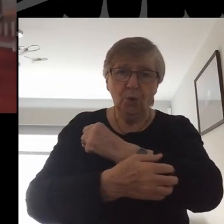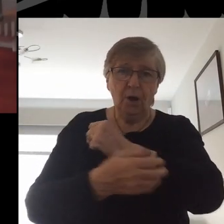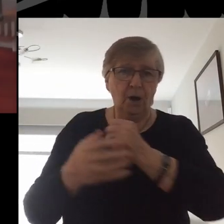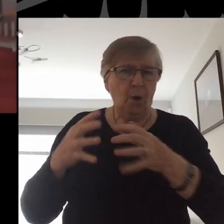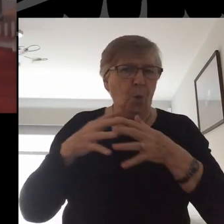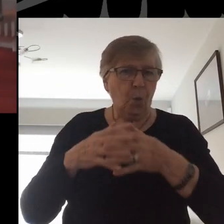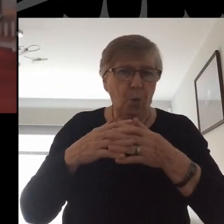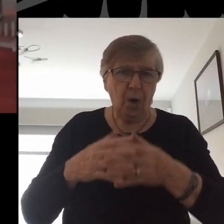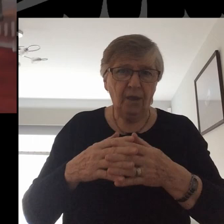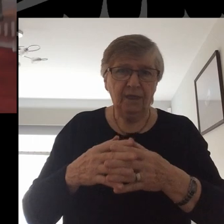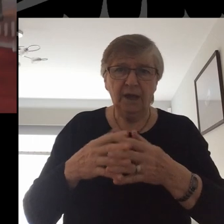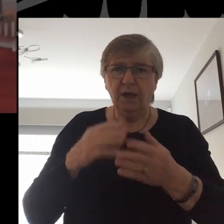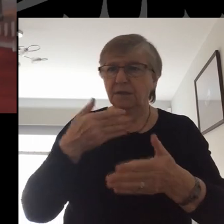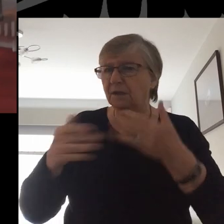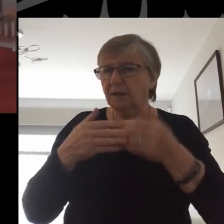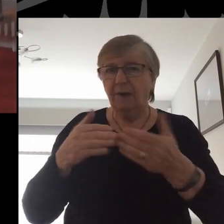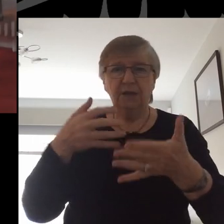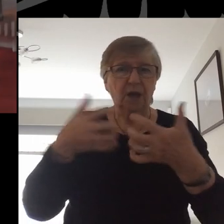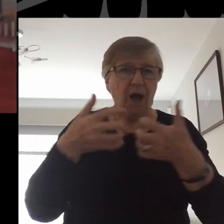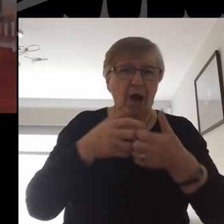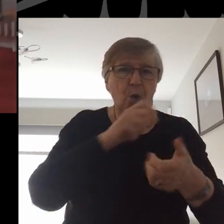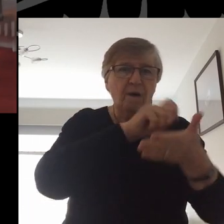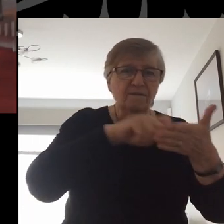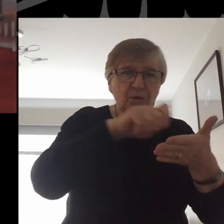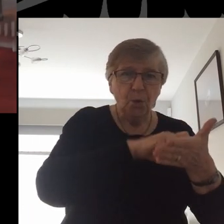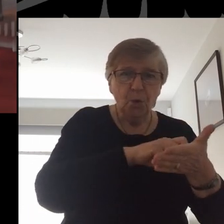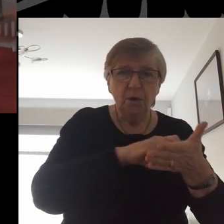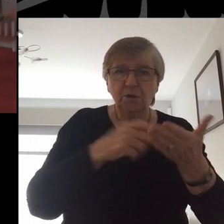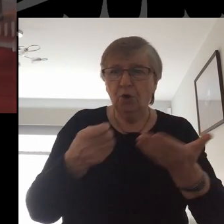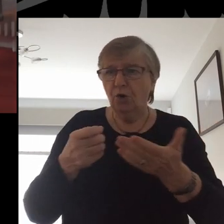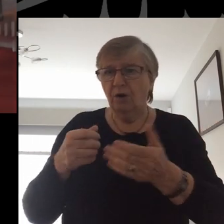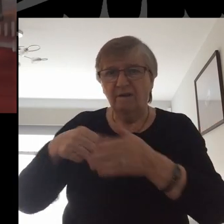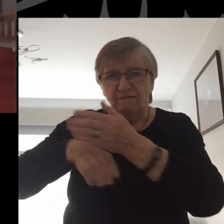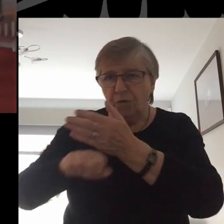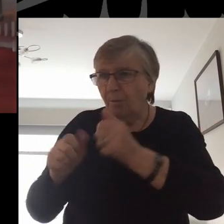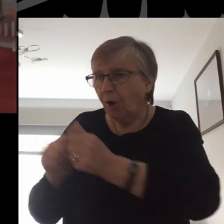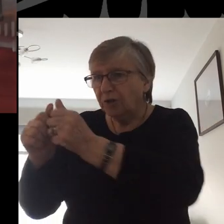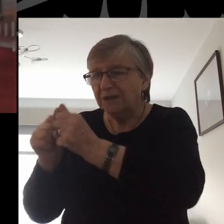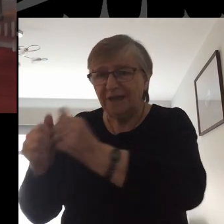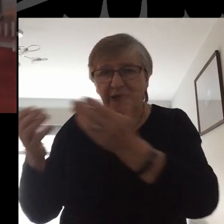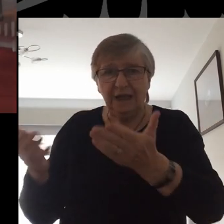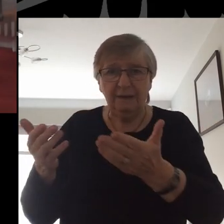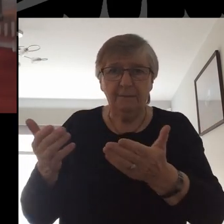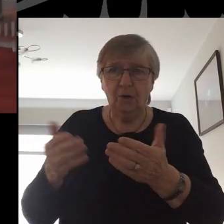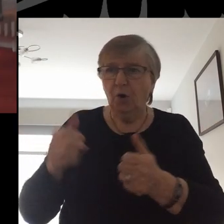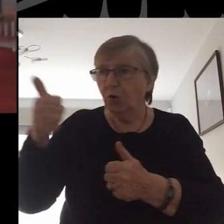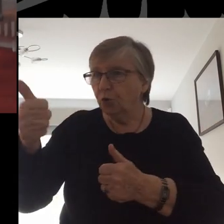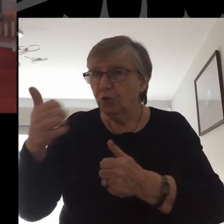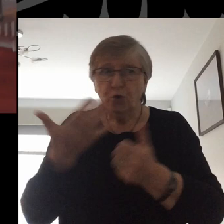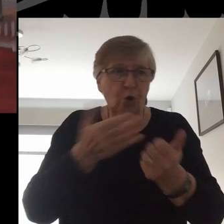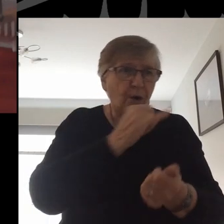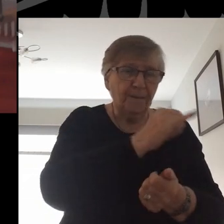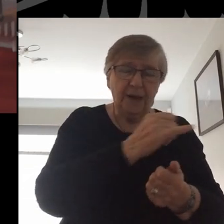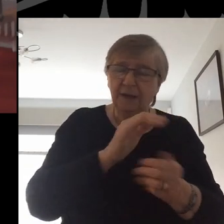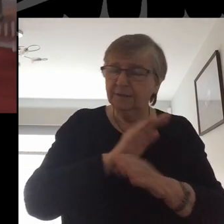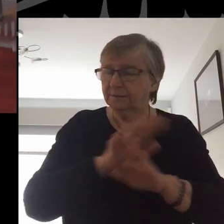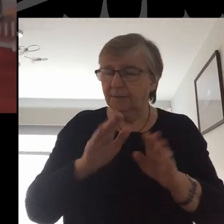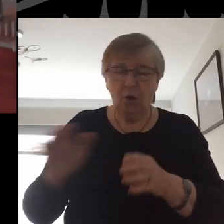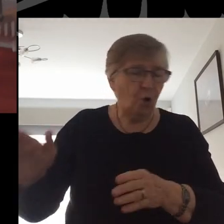matter whether they're going to vote this way or that way, whether they support this team or that team, whether they seem to us good guys or not, all of